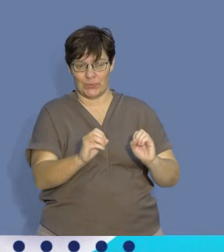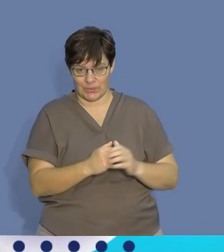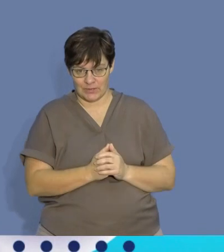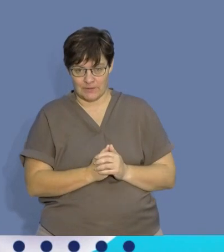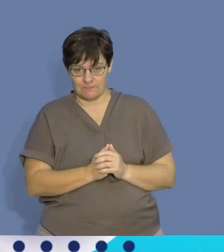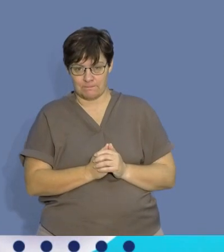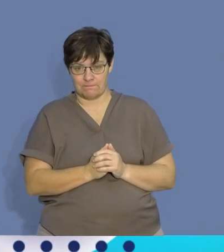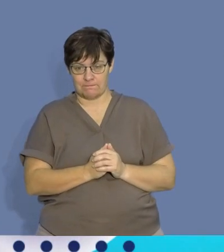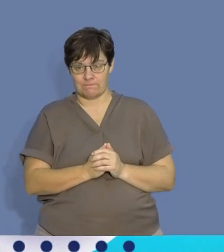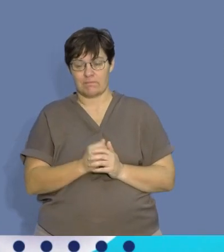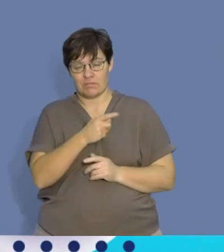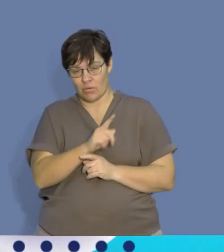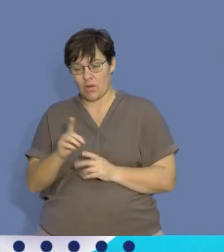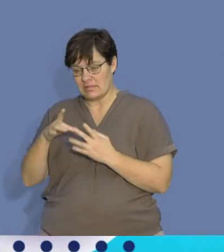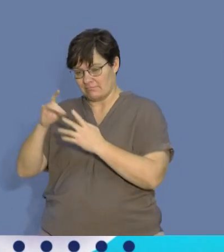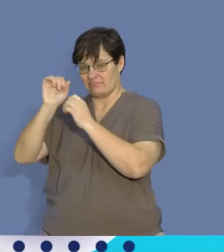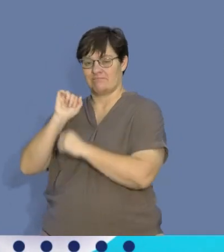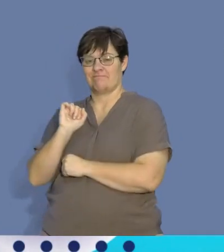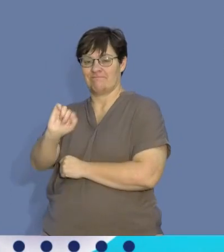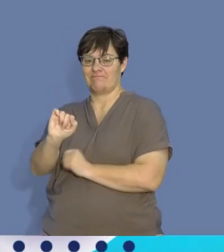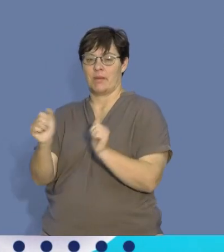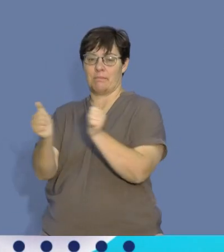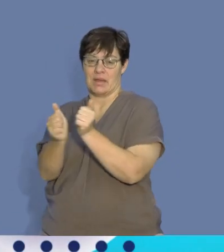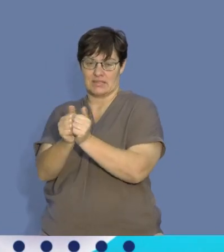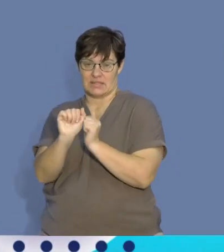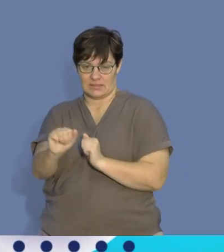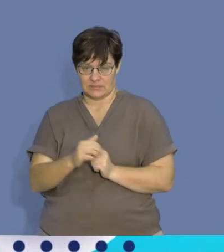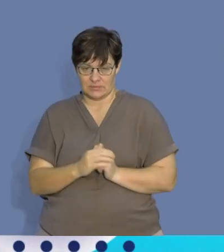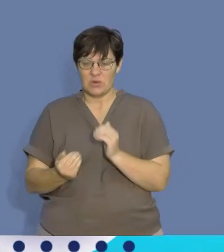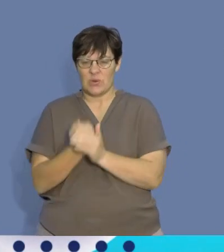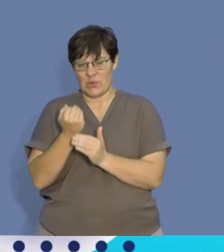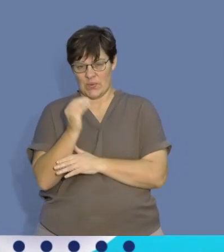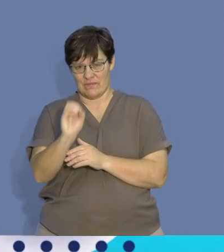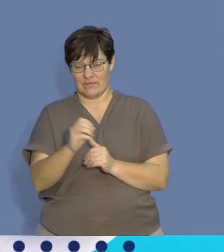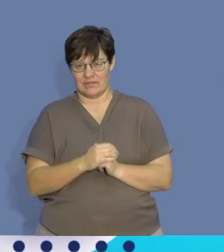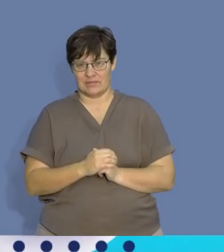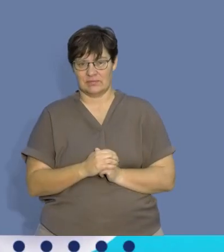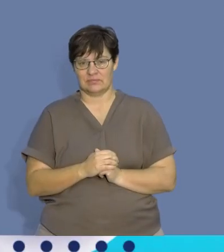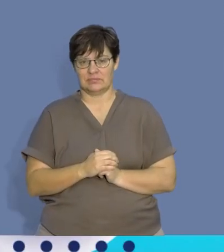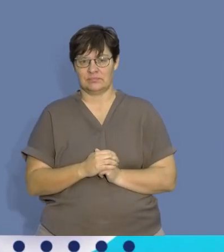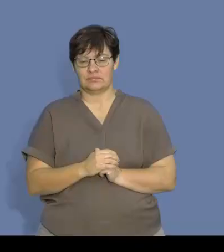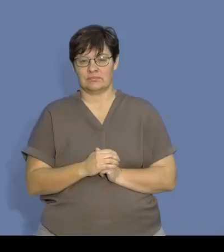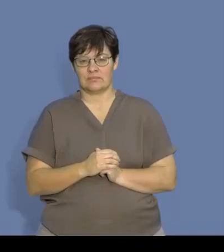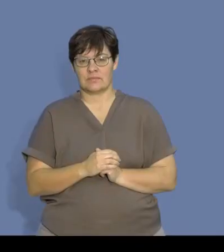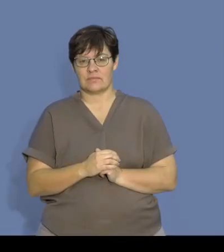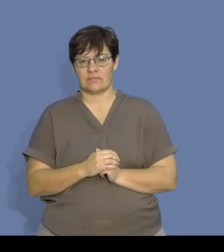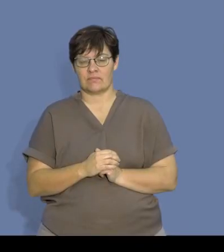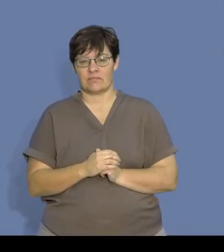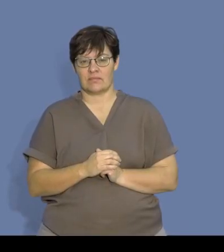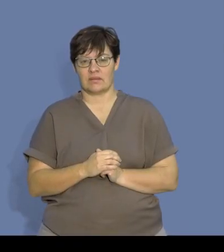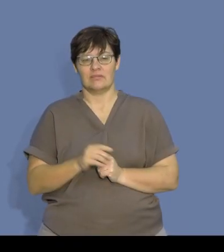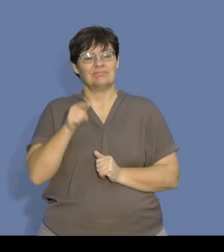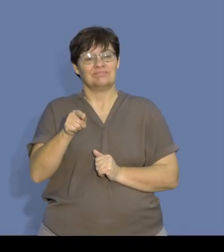note. So obviously this is now completely different, completely new. Right, so what are we